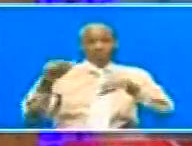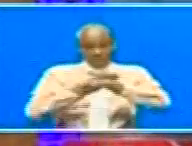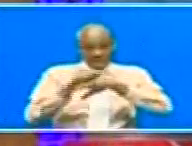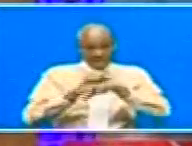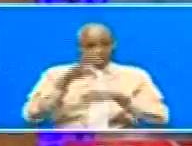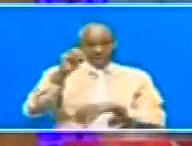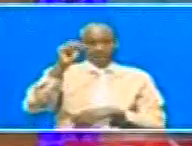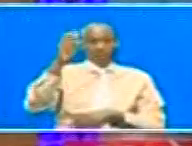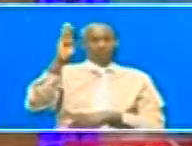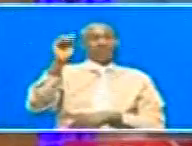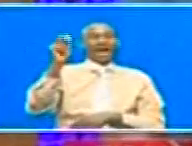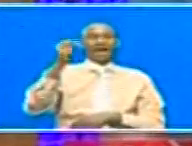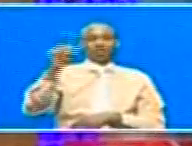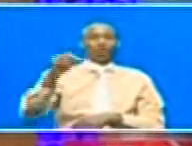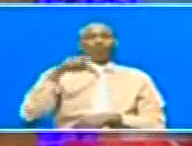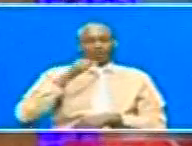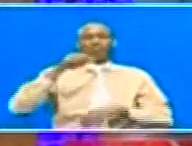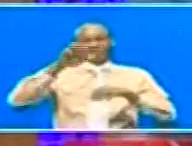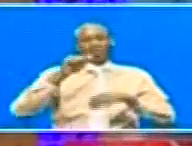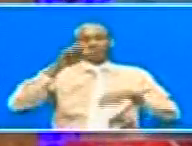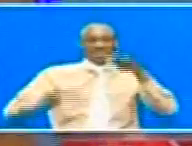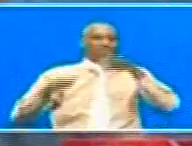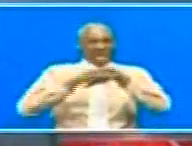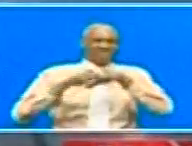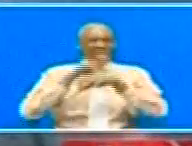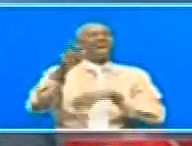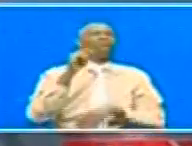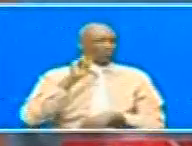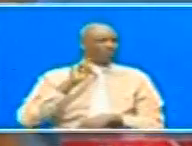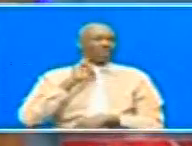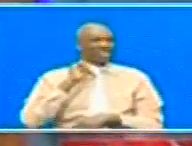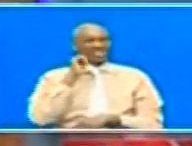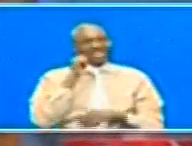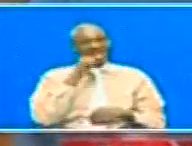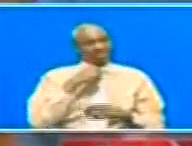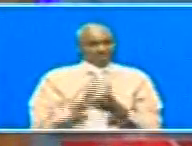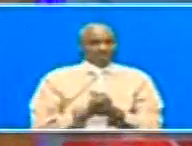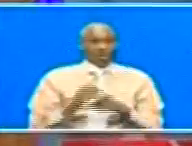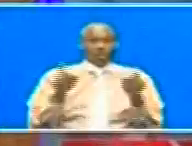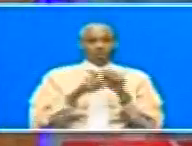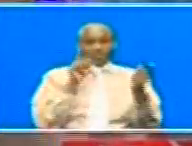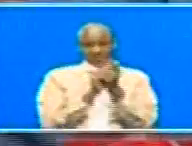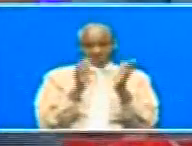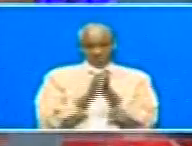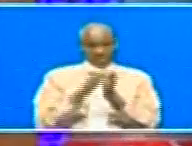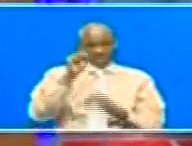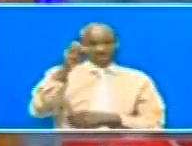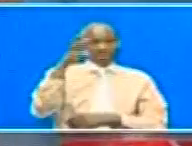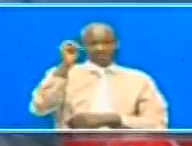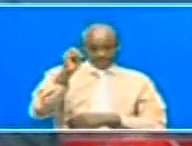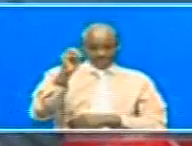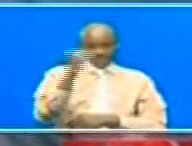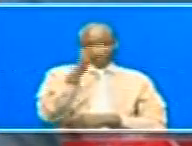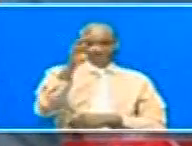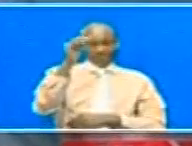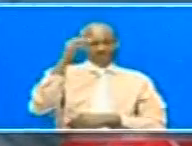You know, I think they are the finest. Yes. Okay. Yes. I have had a chance to meet Sam Fantoma from Cameroon.